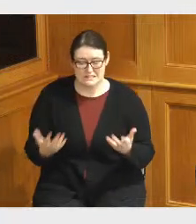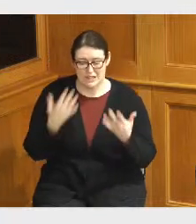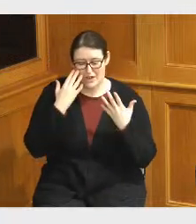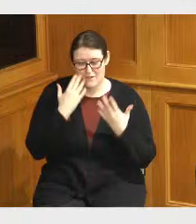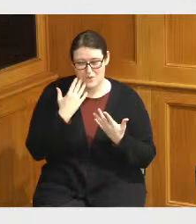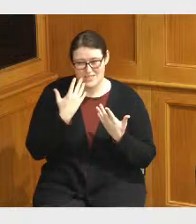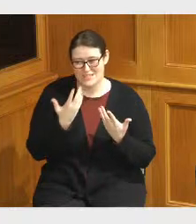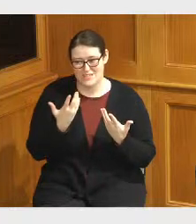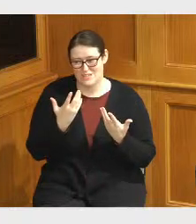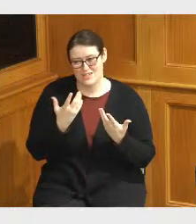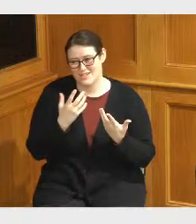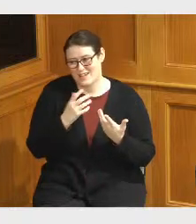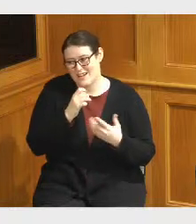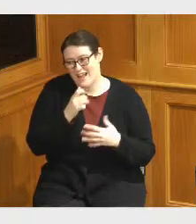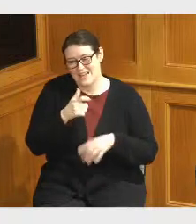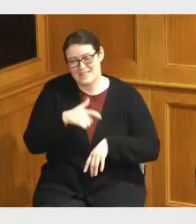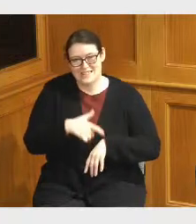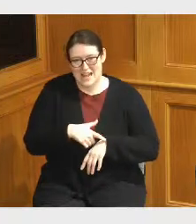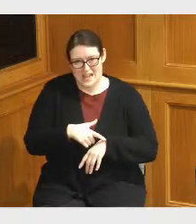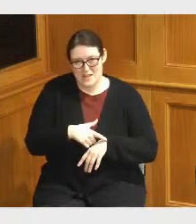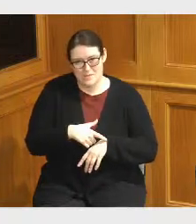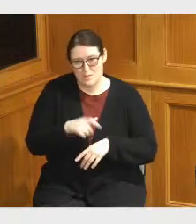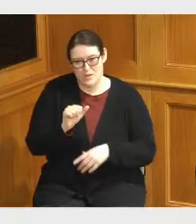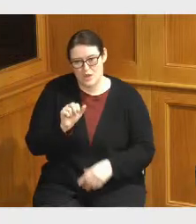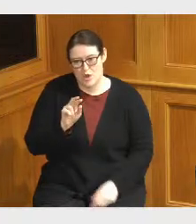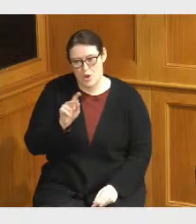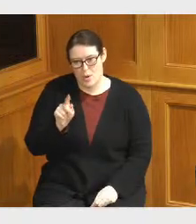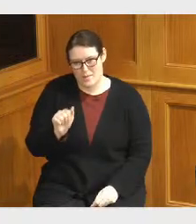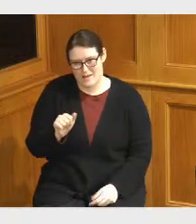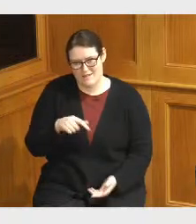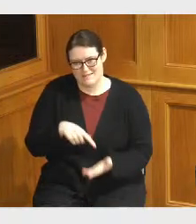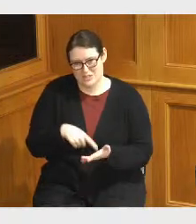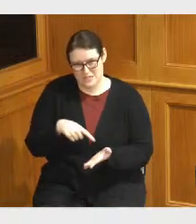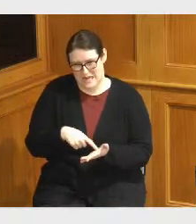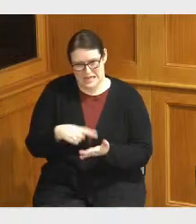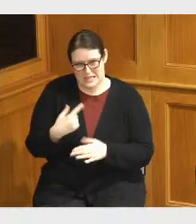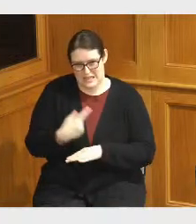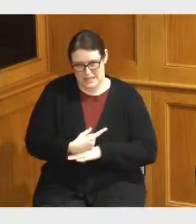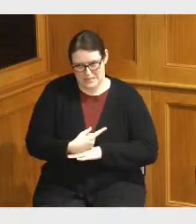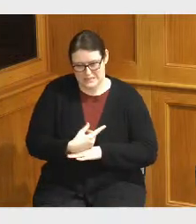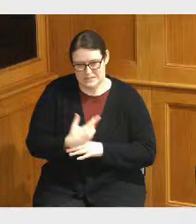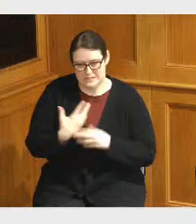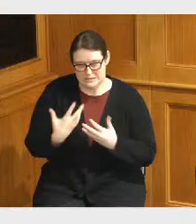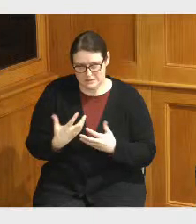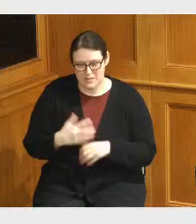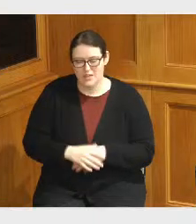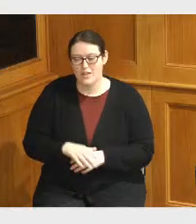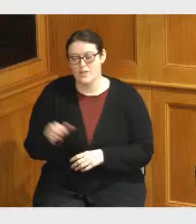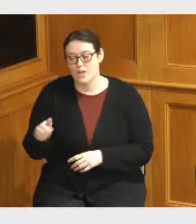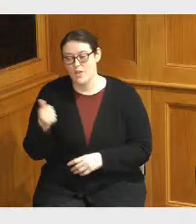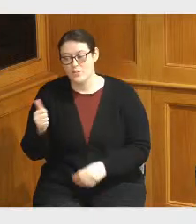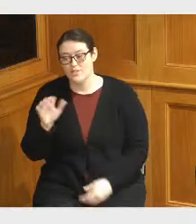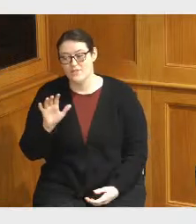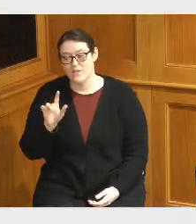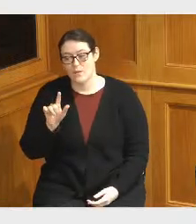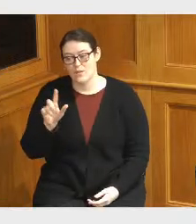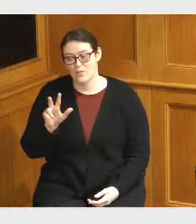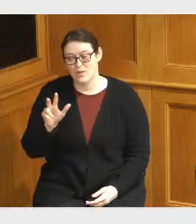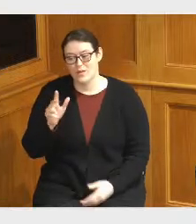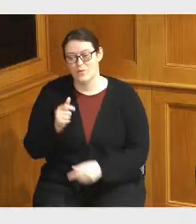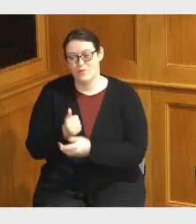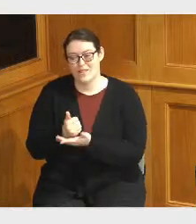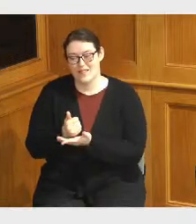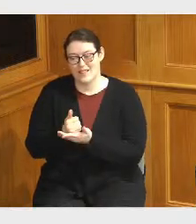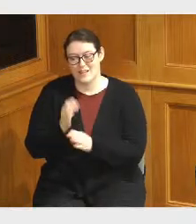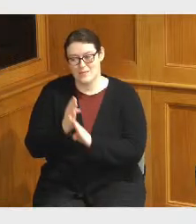unfortunately not time to bid given the ARPA deadlines. The other large line item is the 513 relief bus. And I